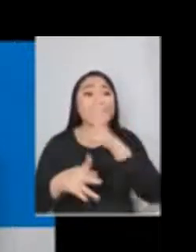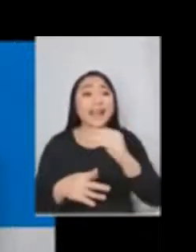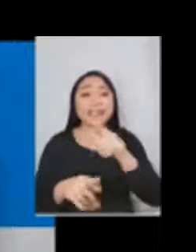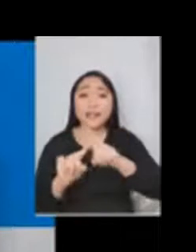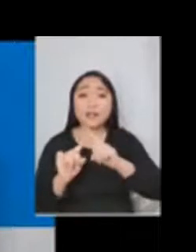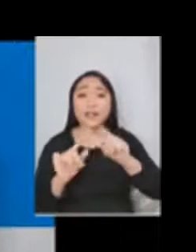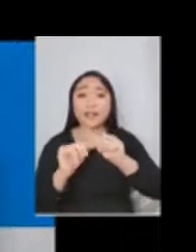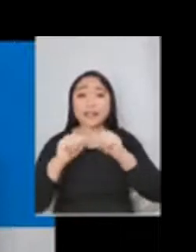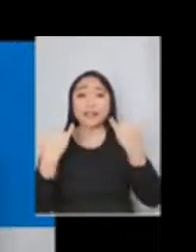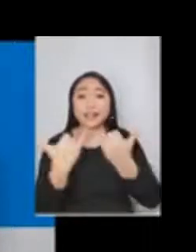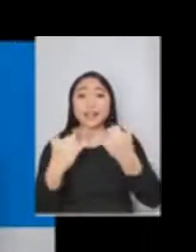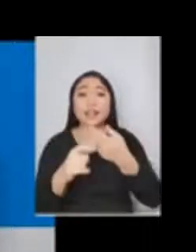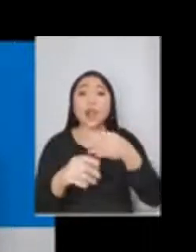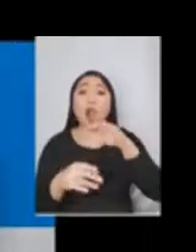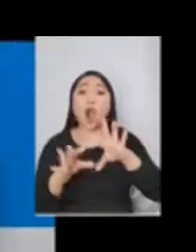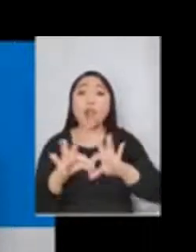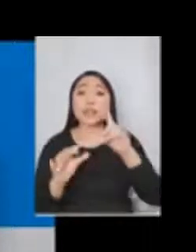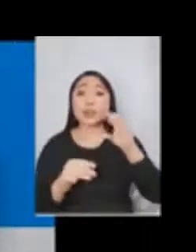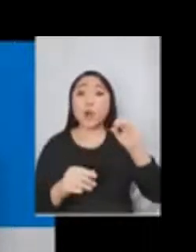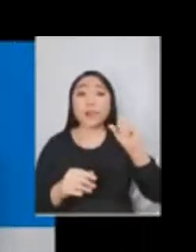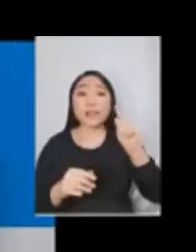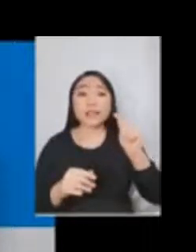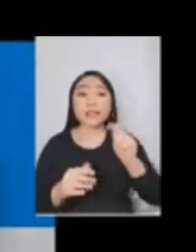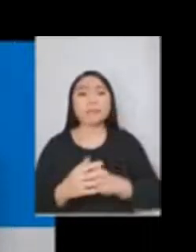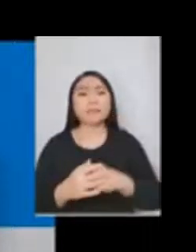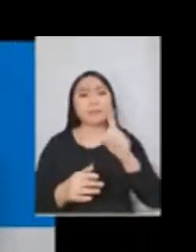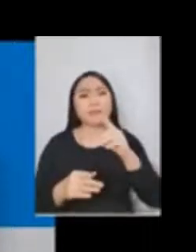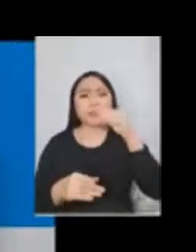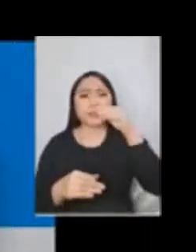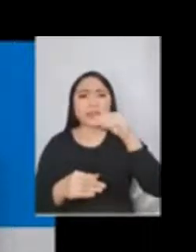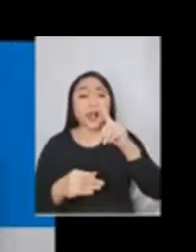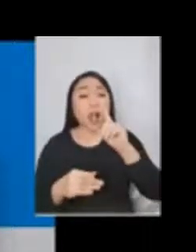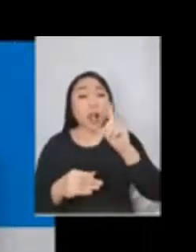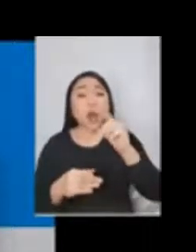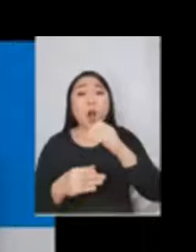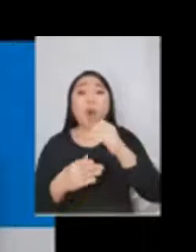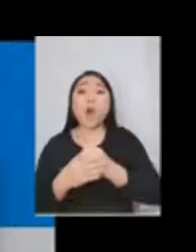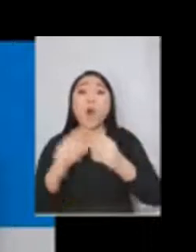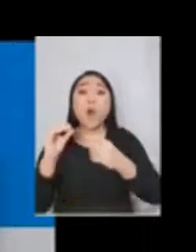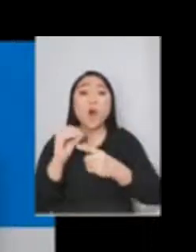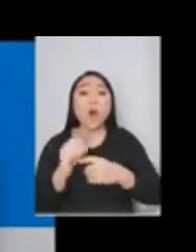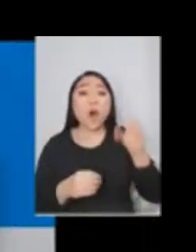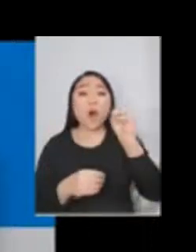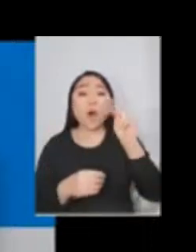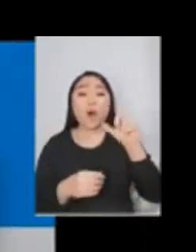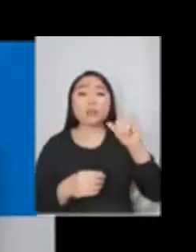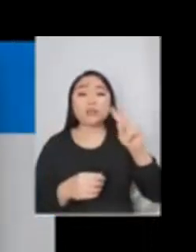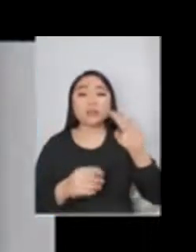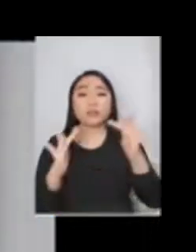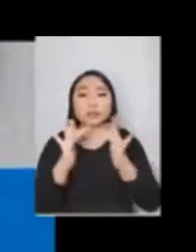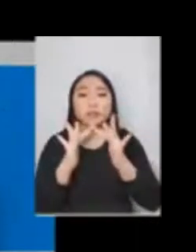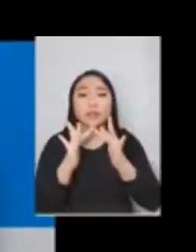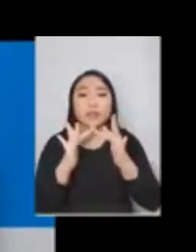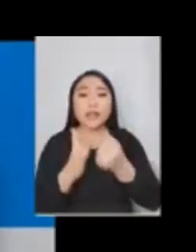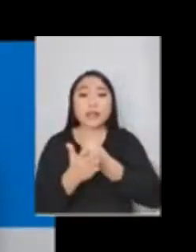advanced learners, Today in Philippine Science, SNT News, and SNT Encyclopedia.